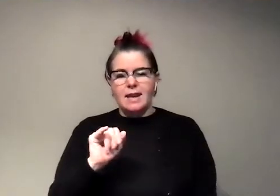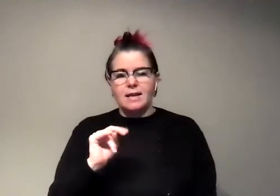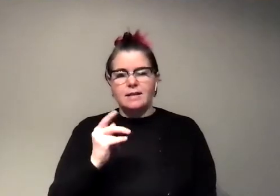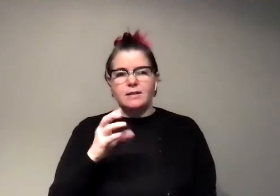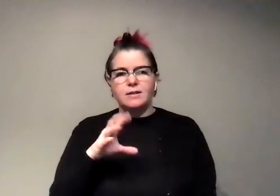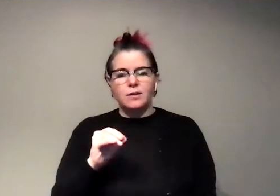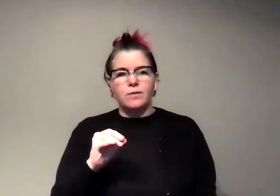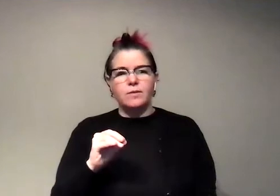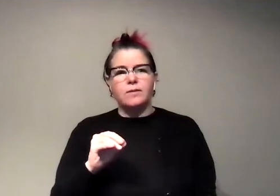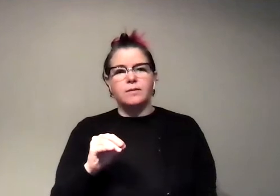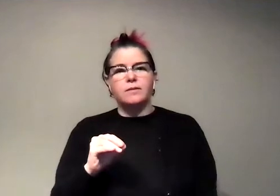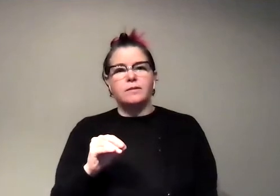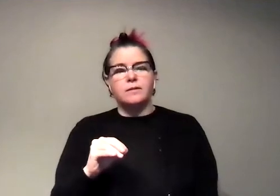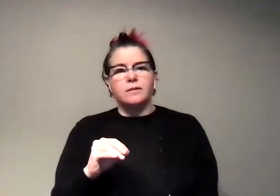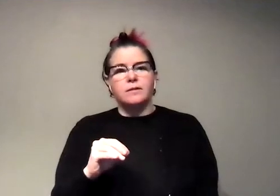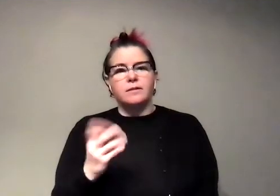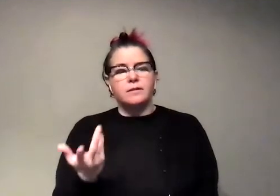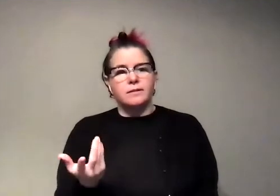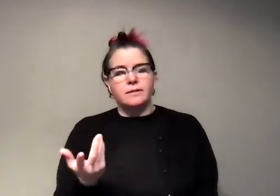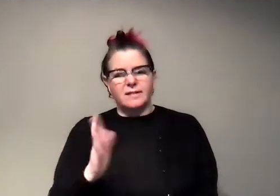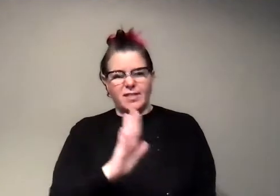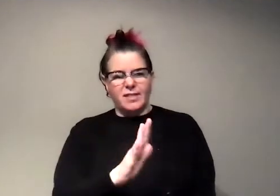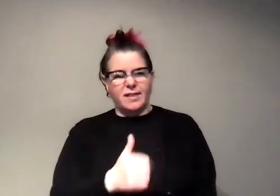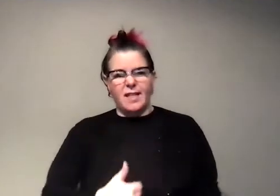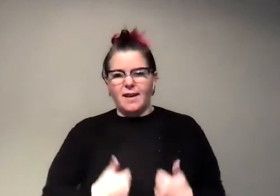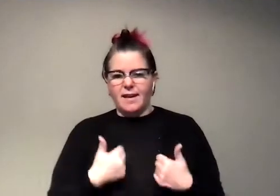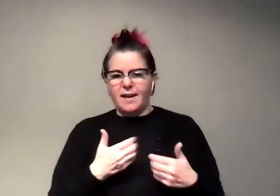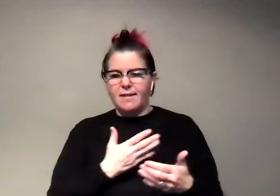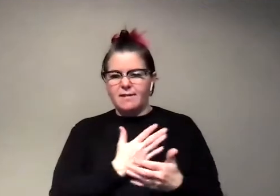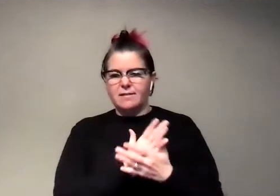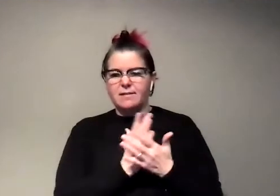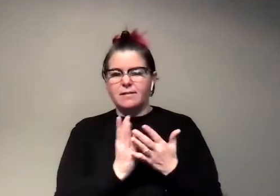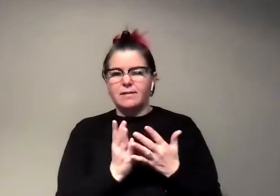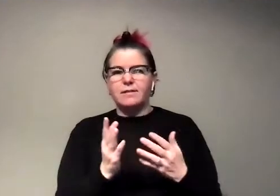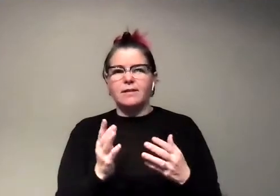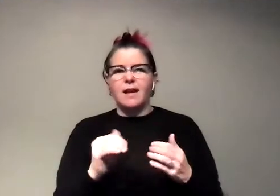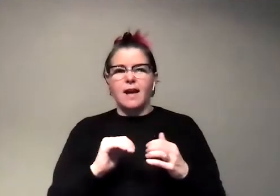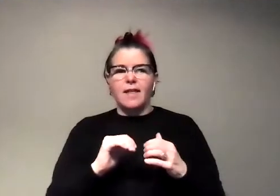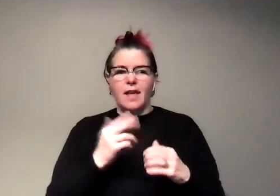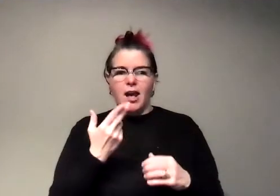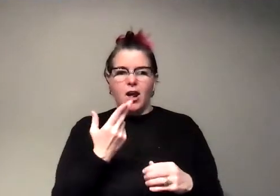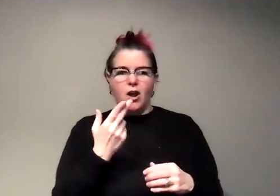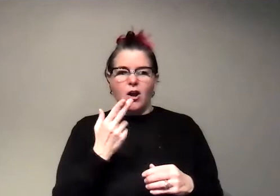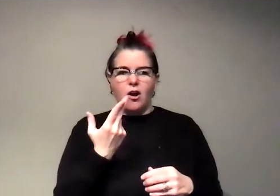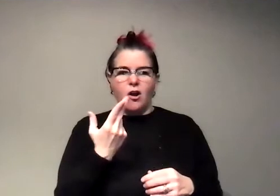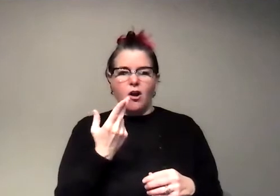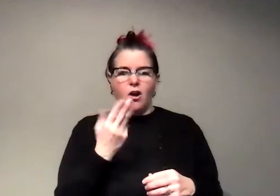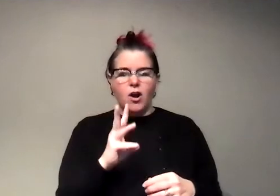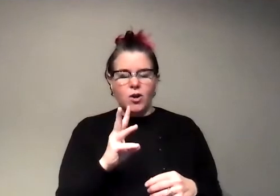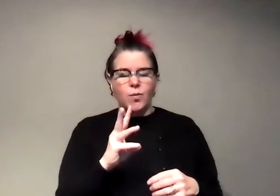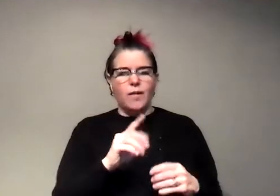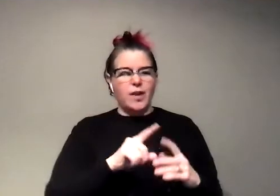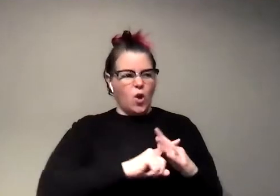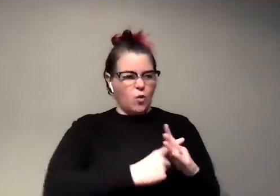Life. And when you look at how much it stretched that hardware from the original Super Mario Brothers